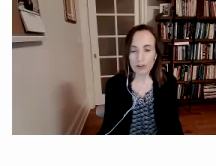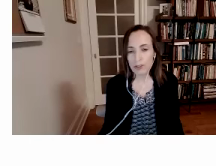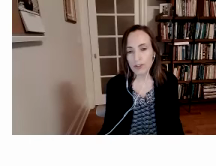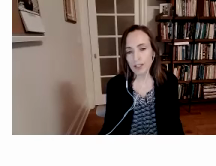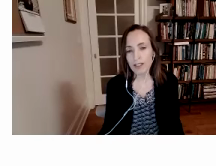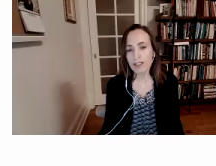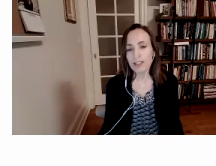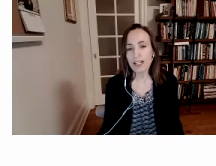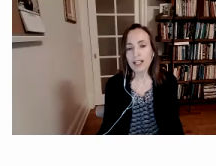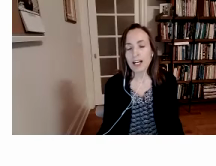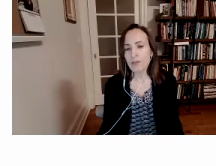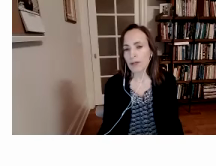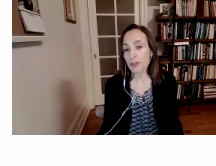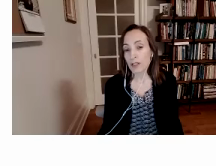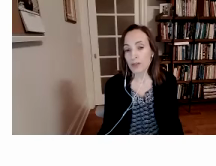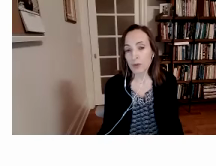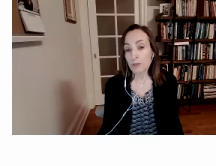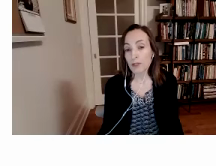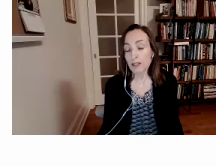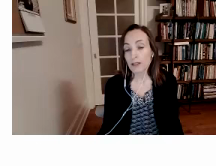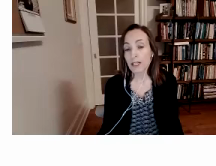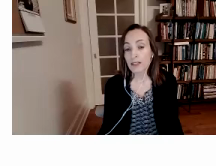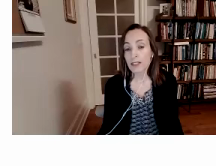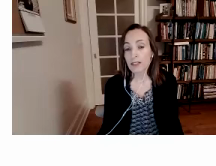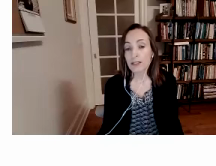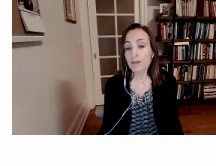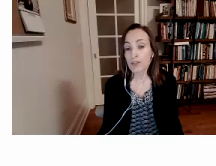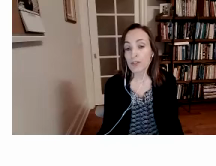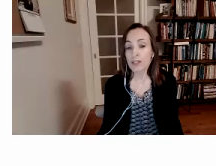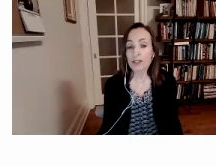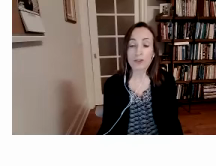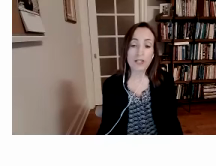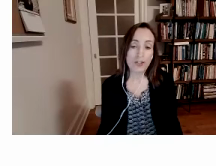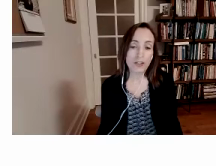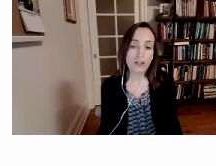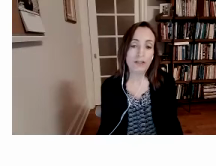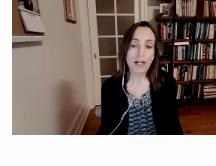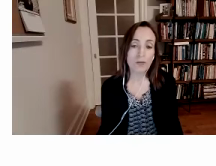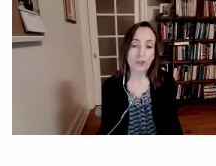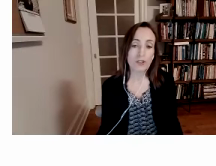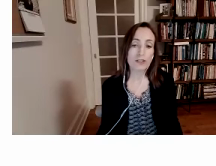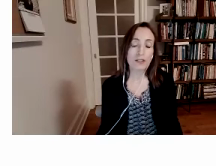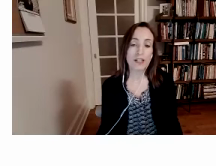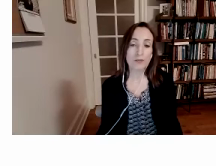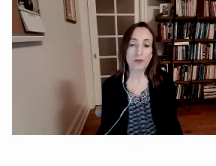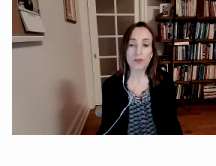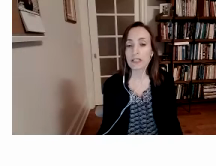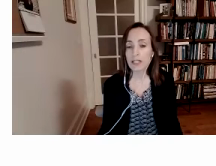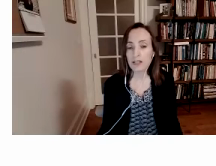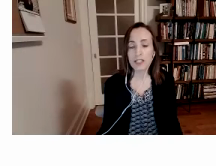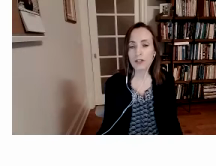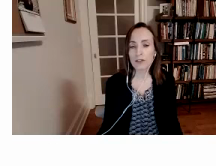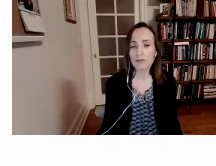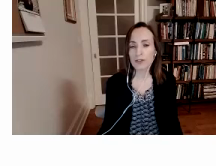illustrated cartoonishly here, with also likely differences in the duration of that word or